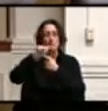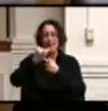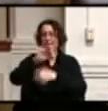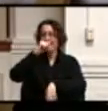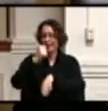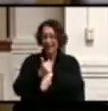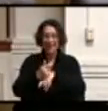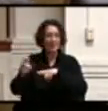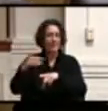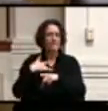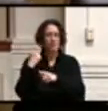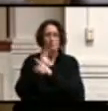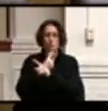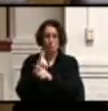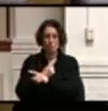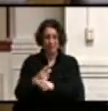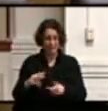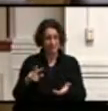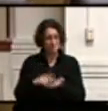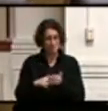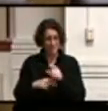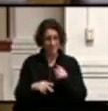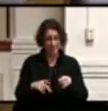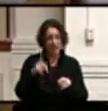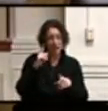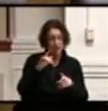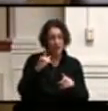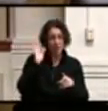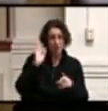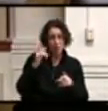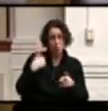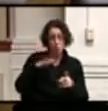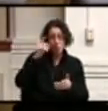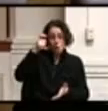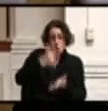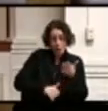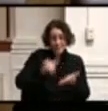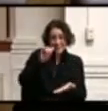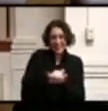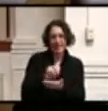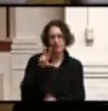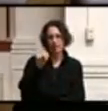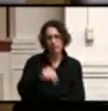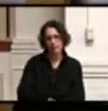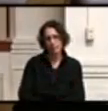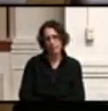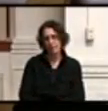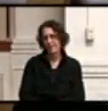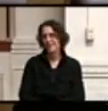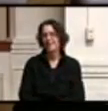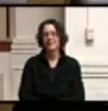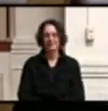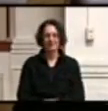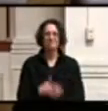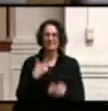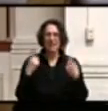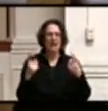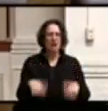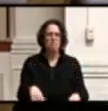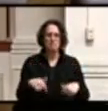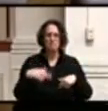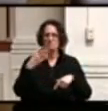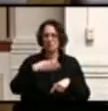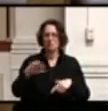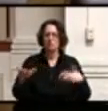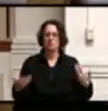doesn't always meet what the actual value is, and we saw that with other projects also. Well, then, to follow up on